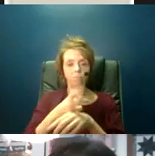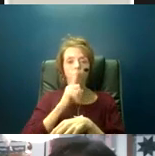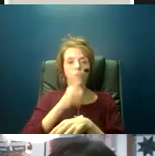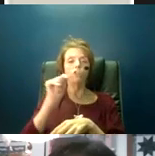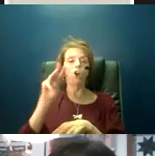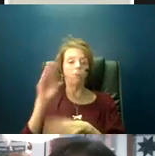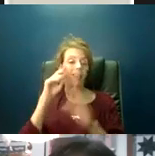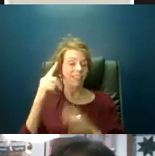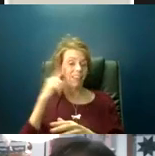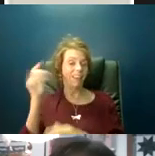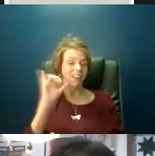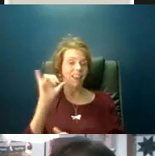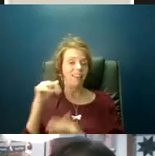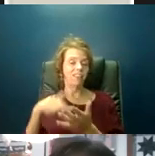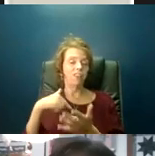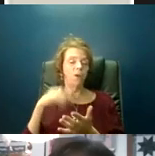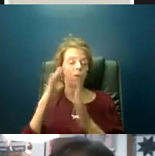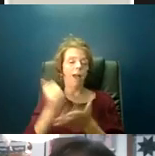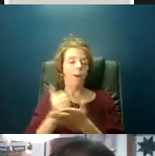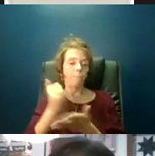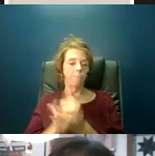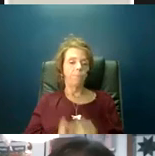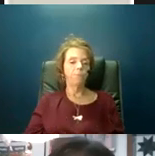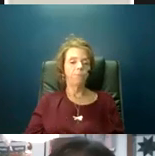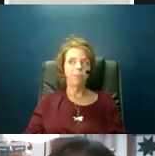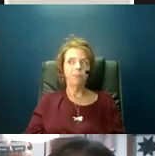which will actually help in communicating.